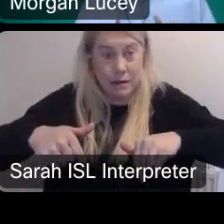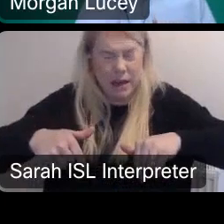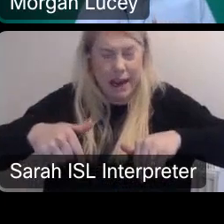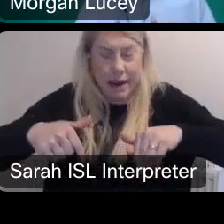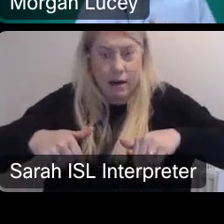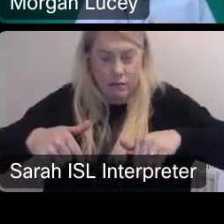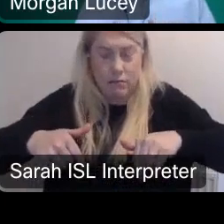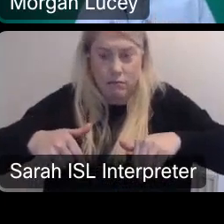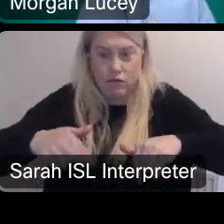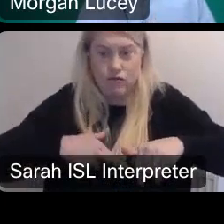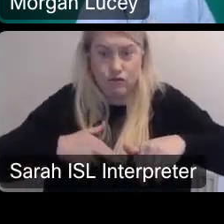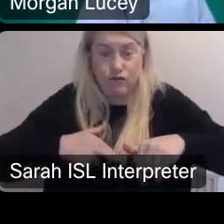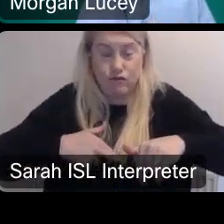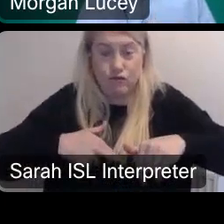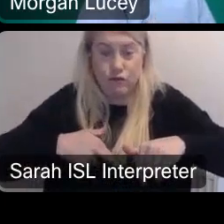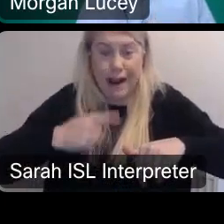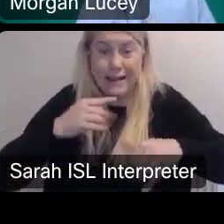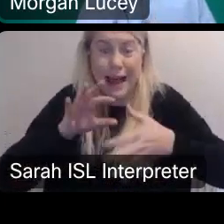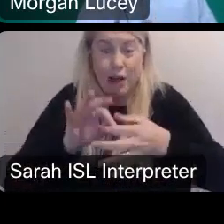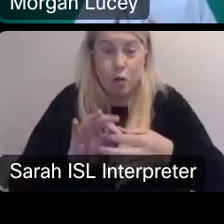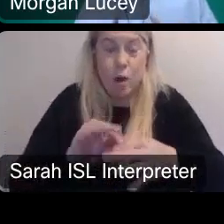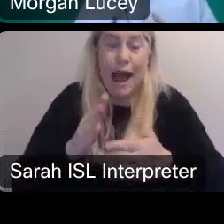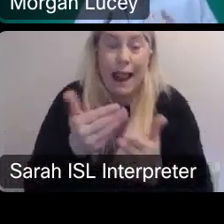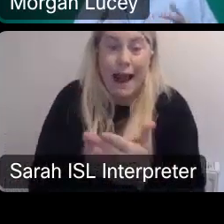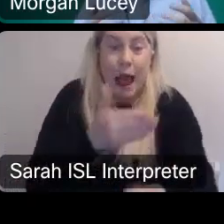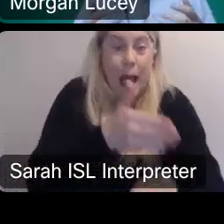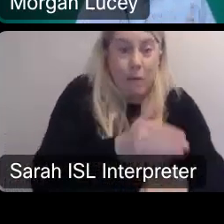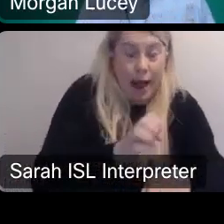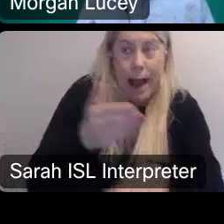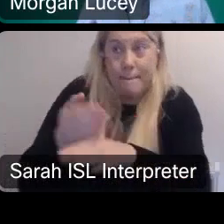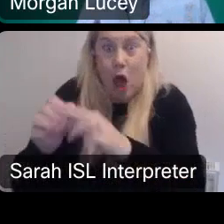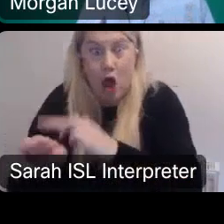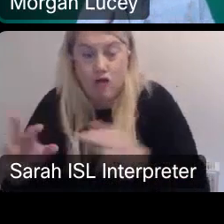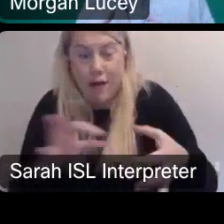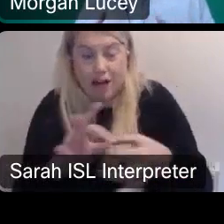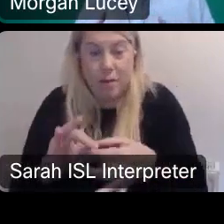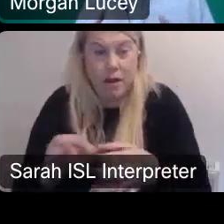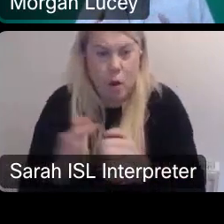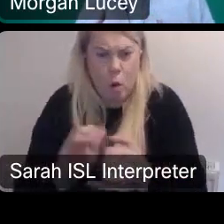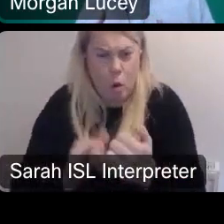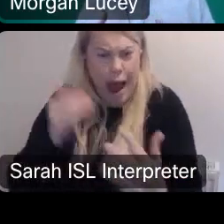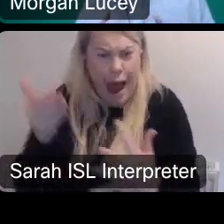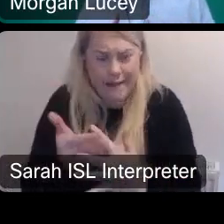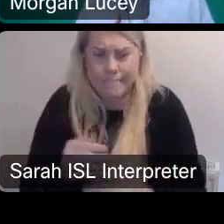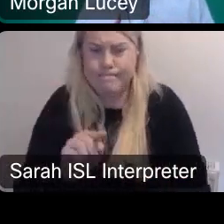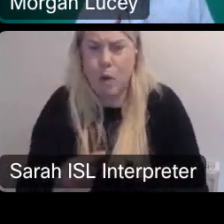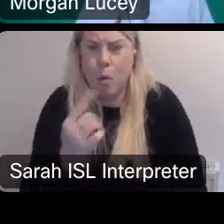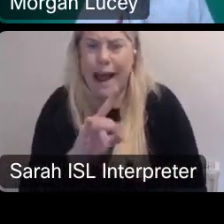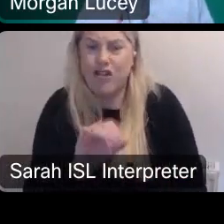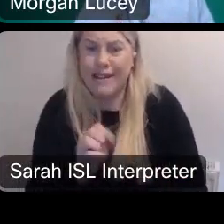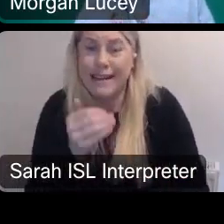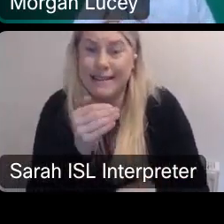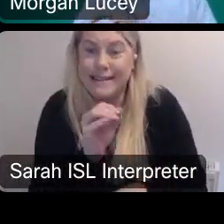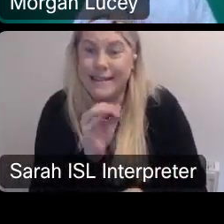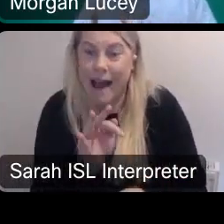the legal employer-employee relationship. And that's why, in terms of eligibility, it's only HSE staff that can access our services.